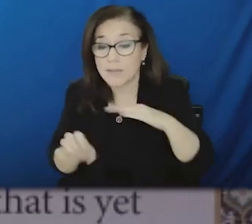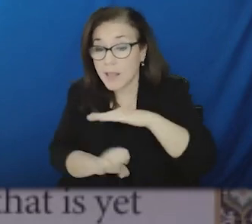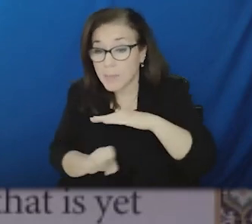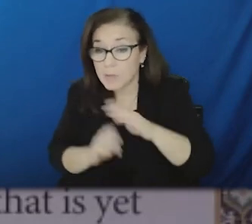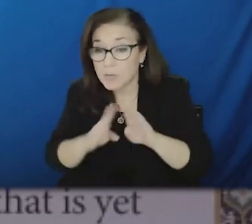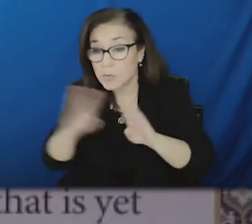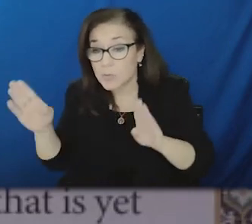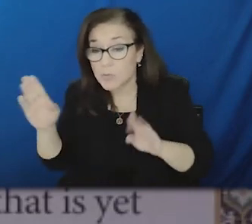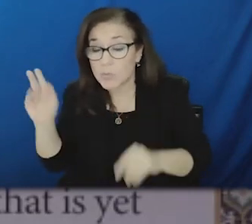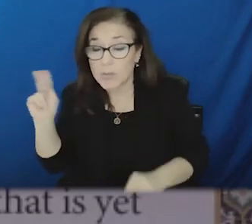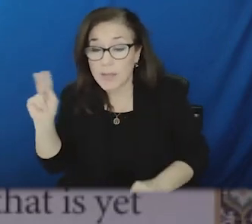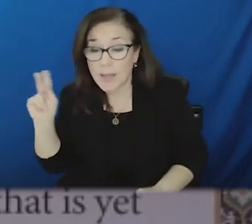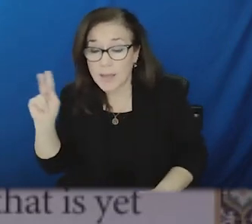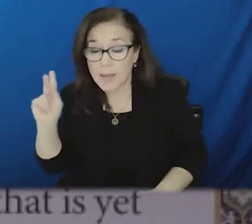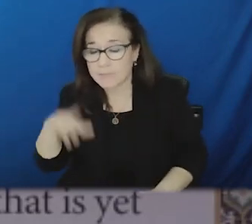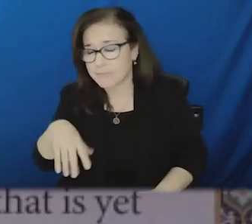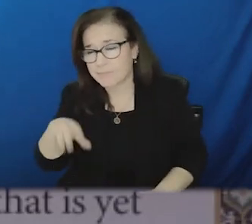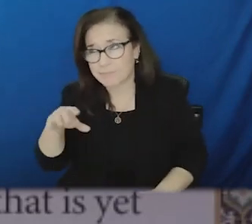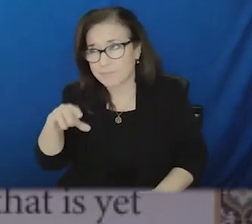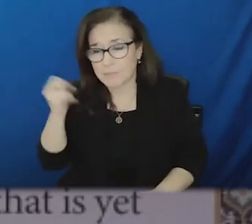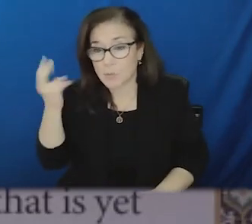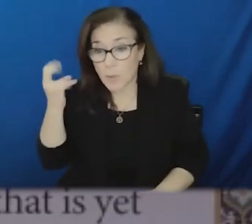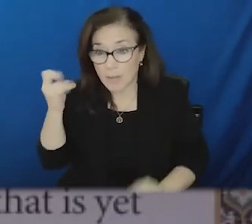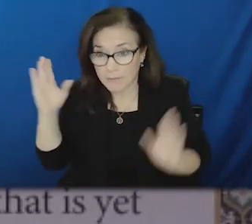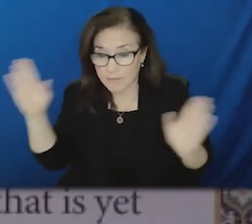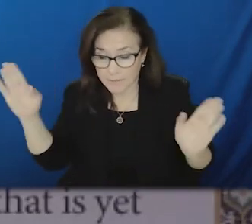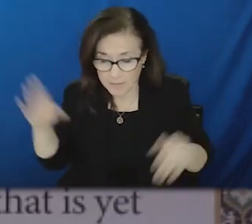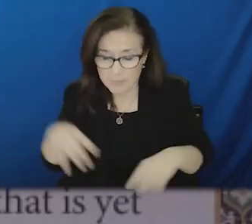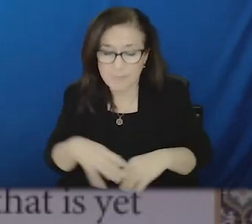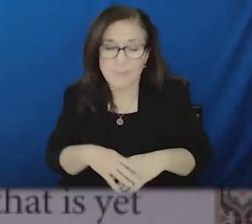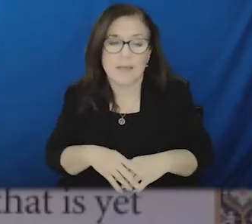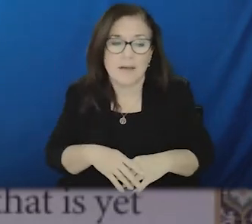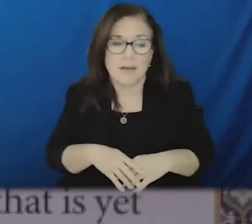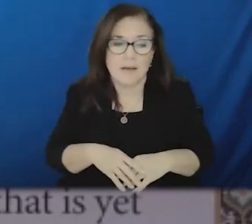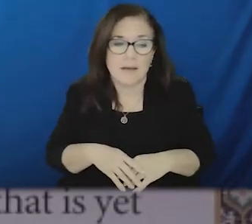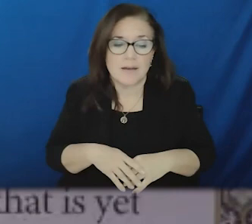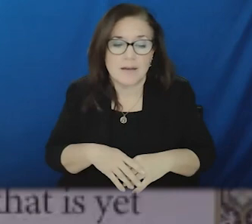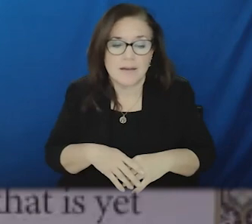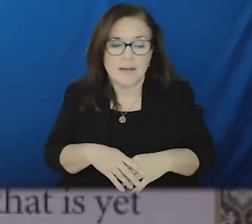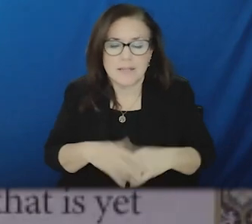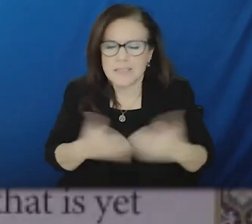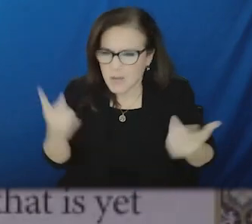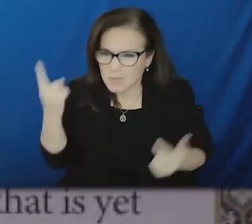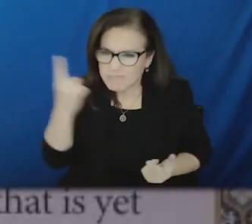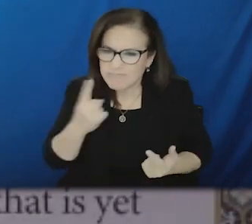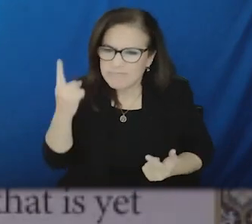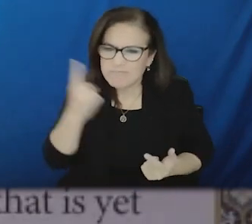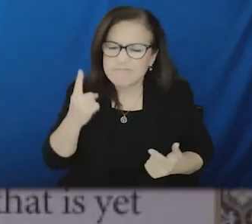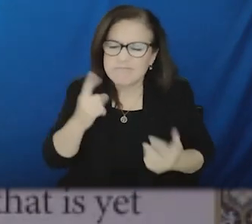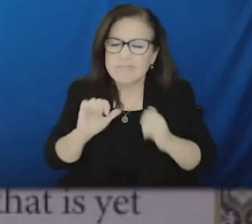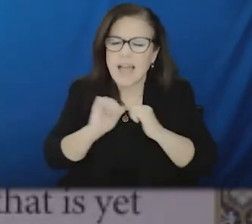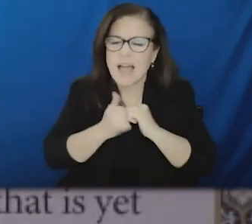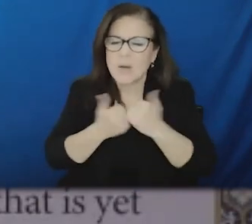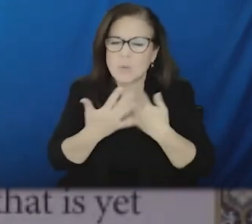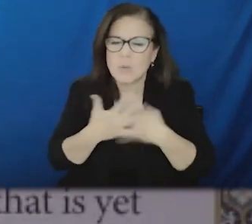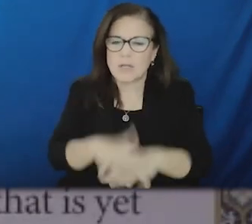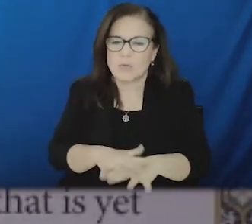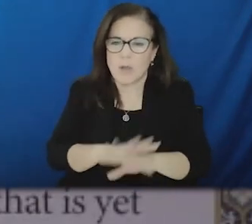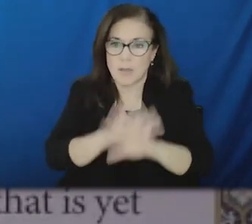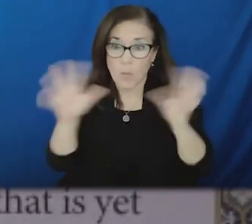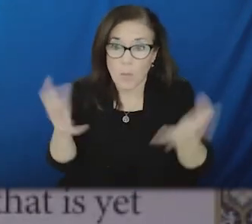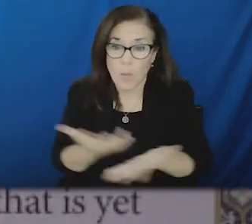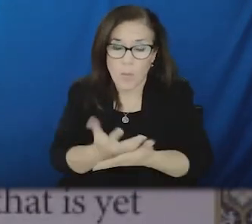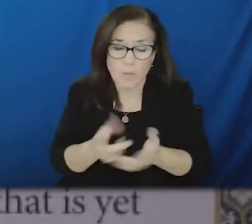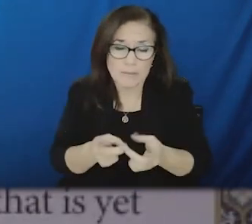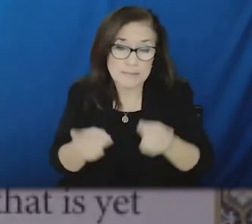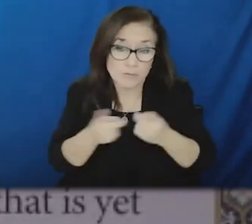would love to just, at some point, if not tonight, just find out more about designated and integrated plans for